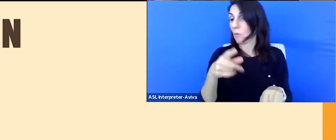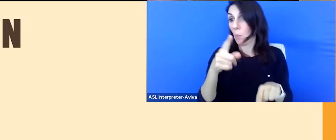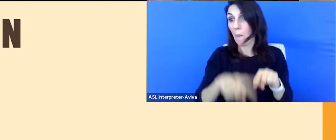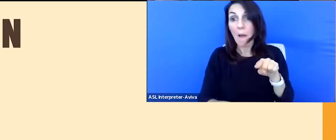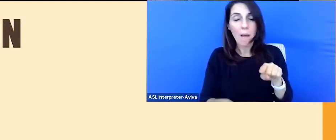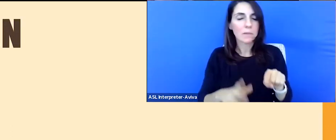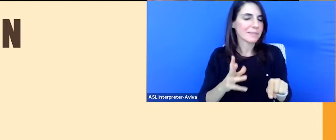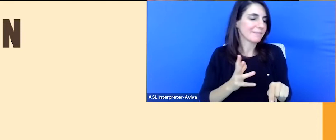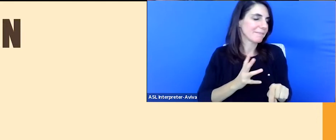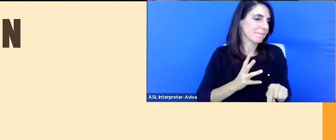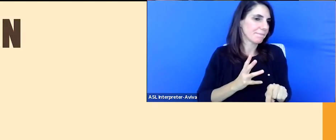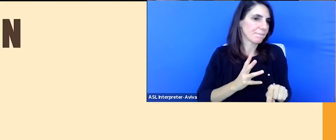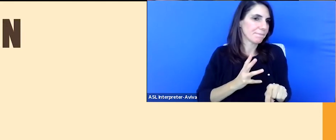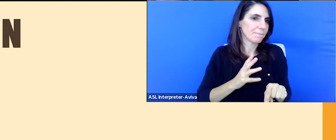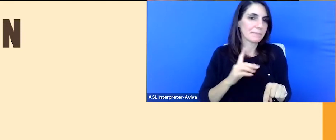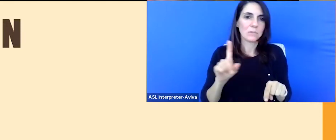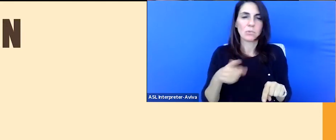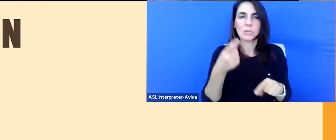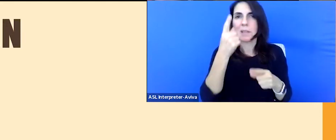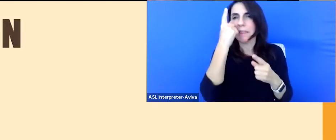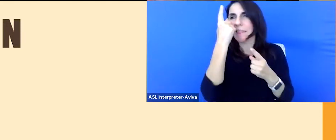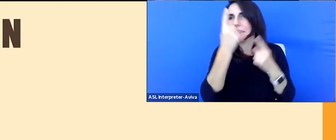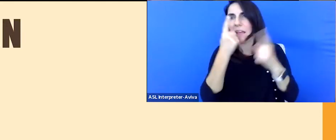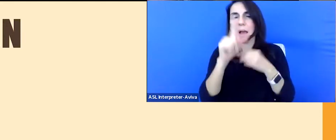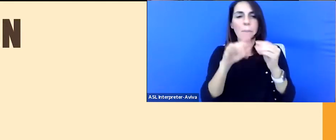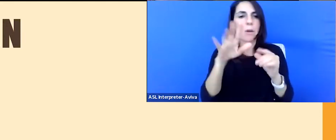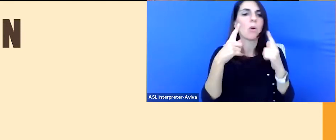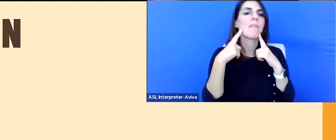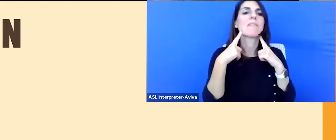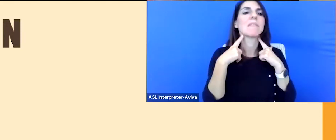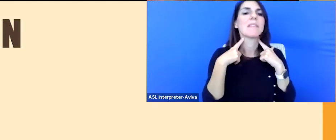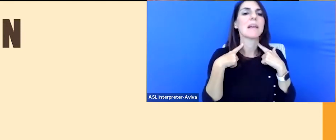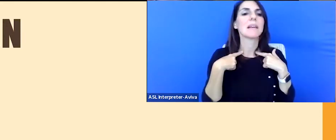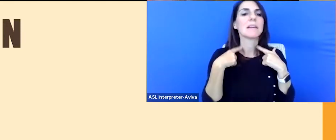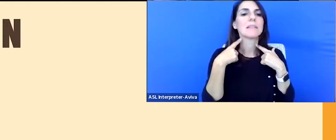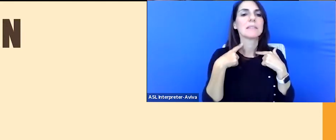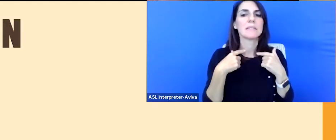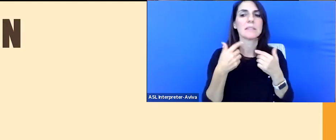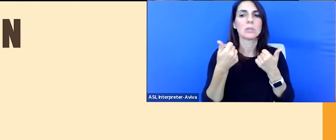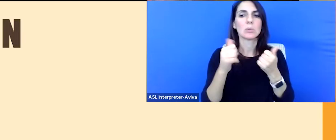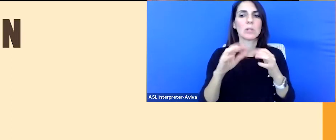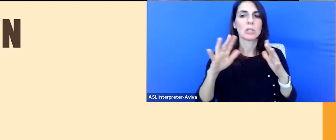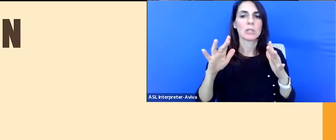just make the intention of thinking of your neck and gently